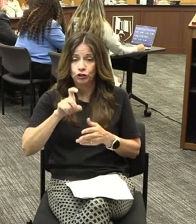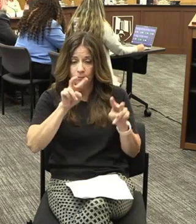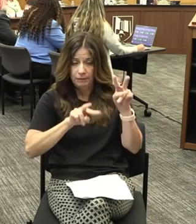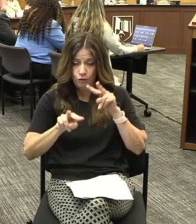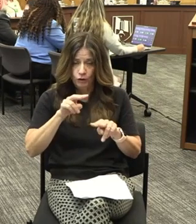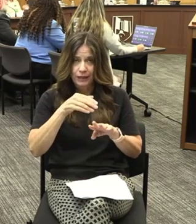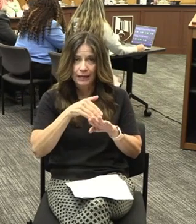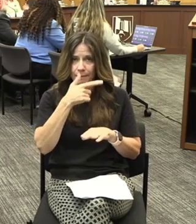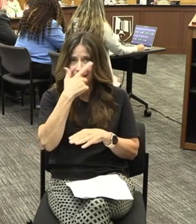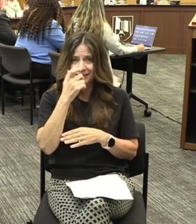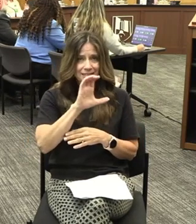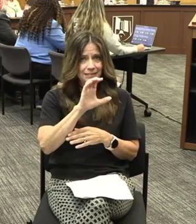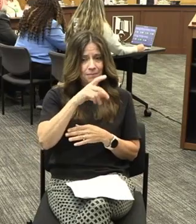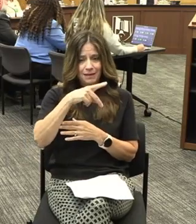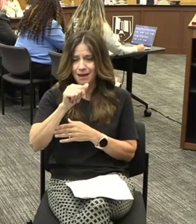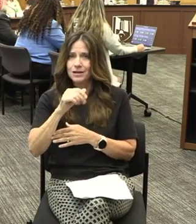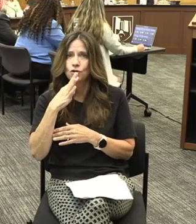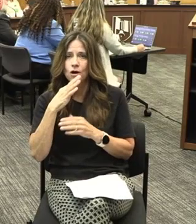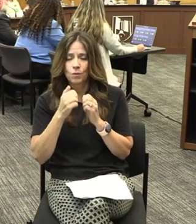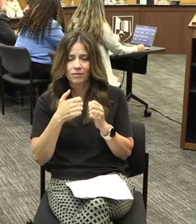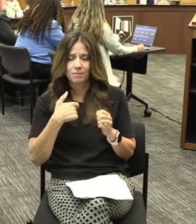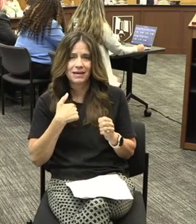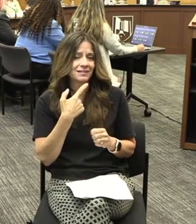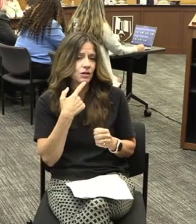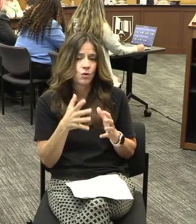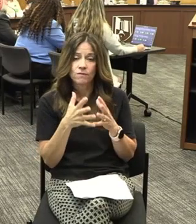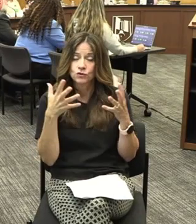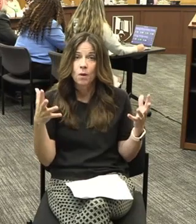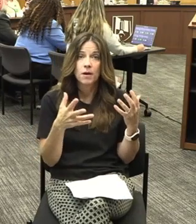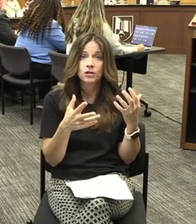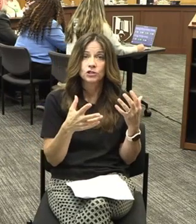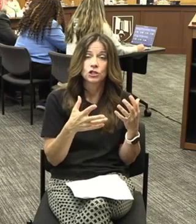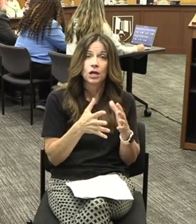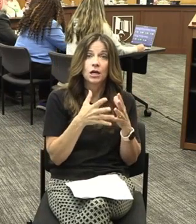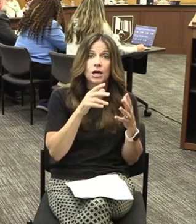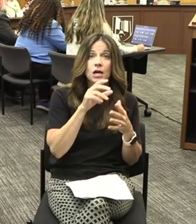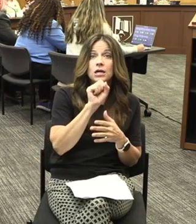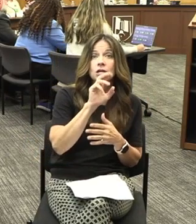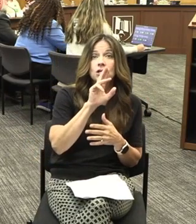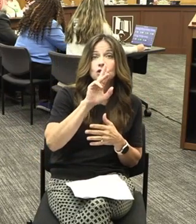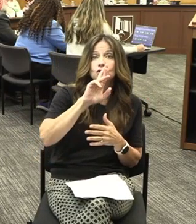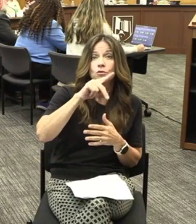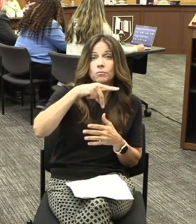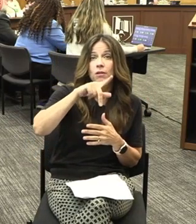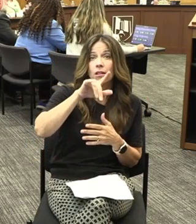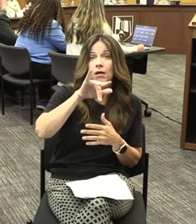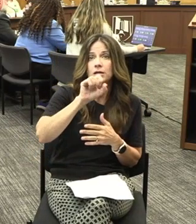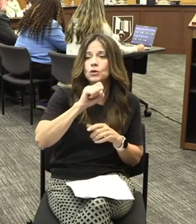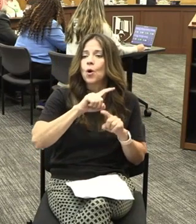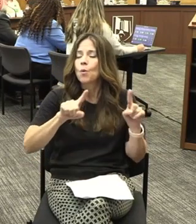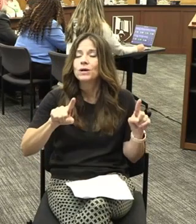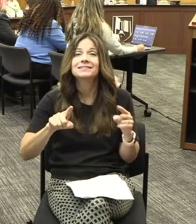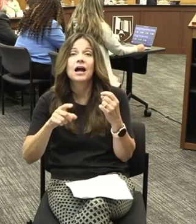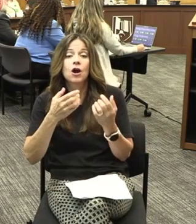had CPAs that have talked to me and said, you guys have this much in surplus, which what's our cash reserves right